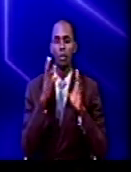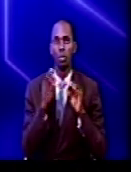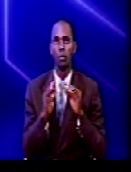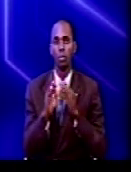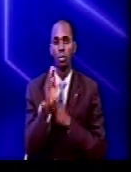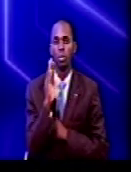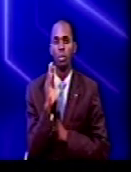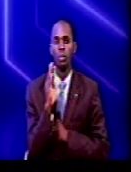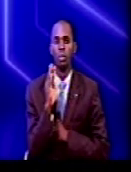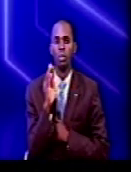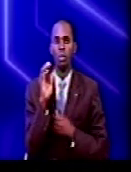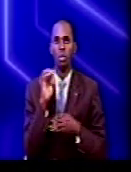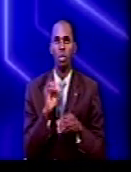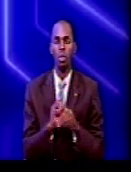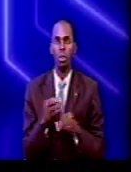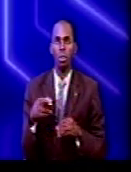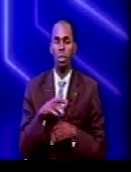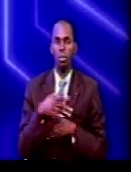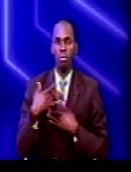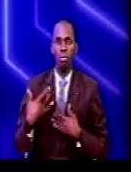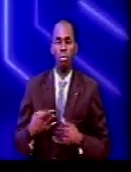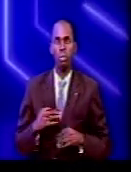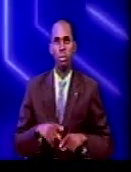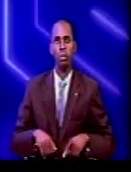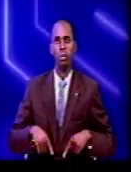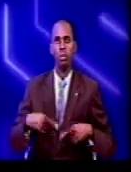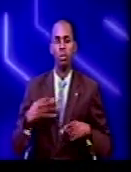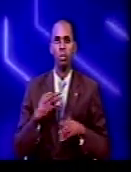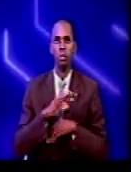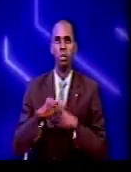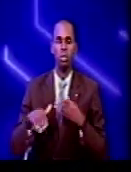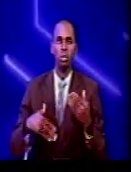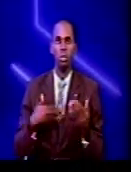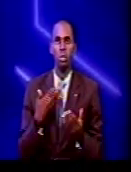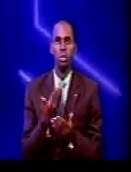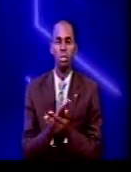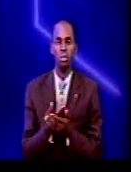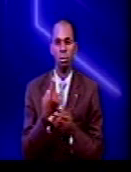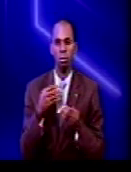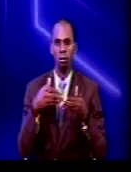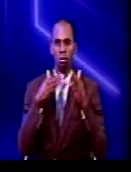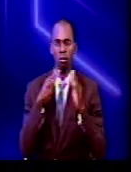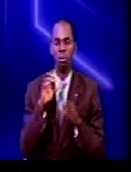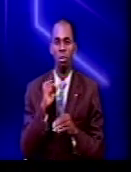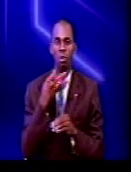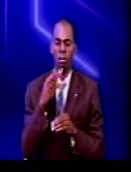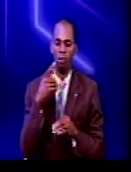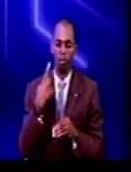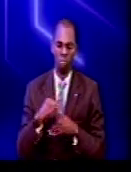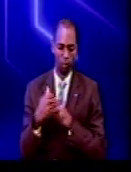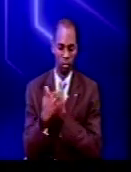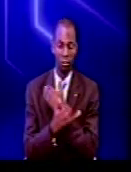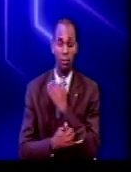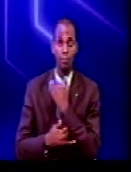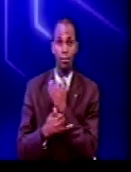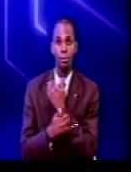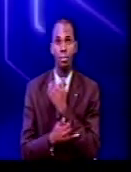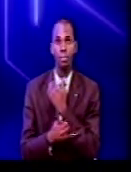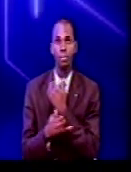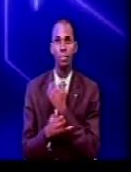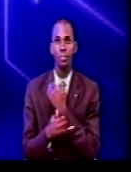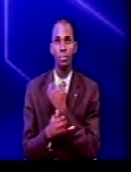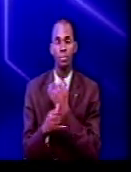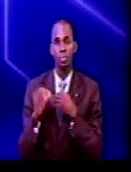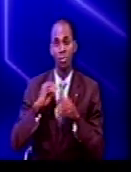We are going to pray the fear of God in the heart and life of